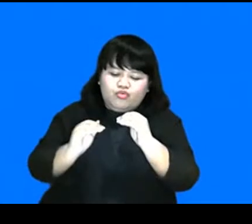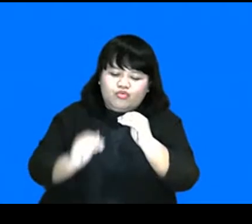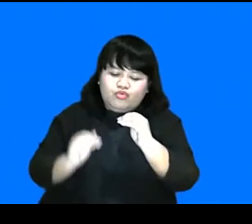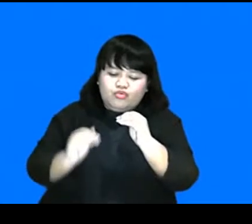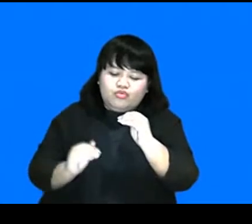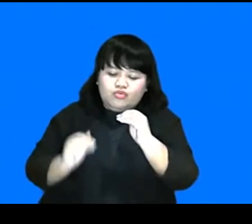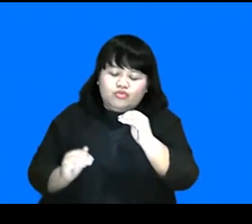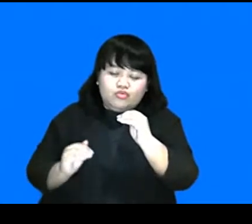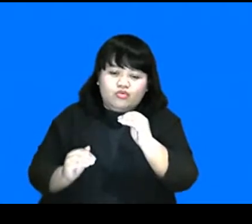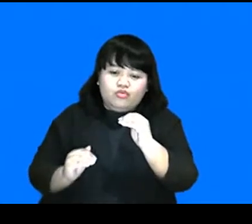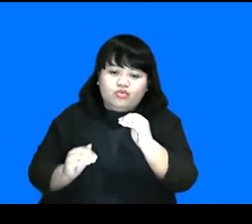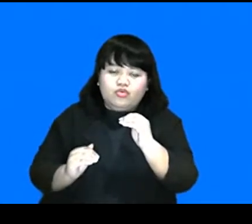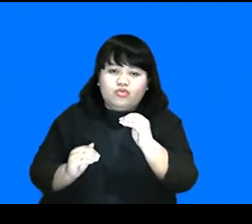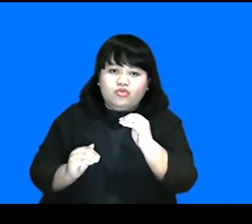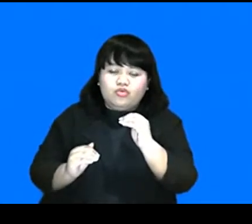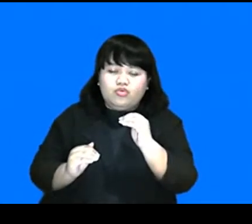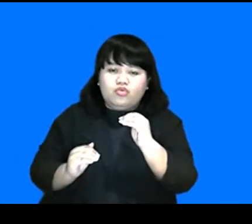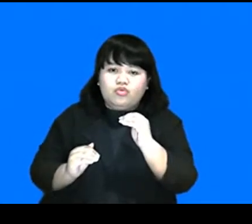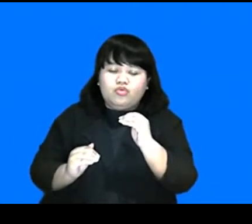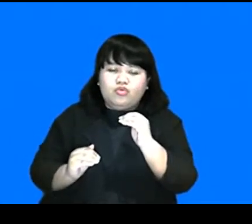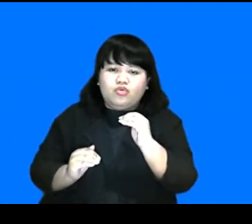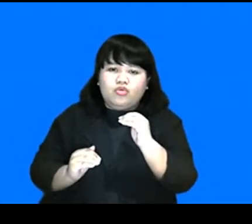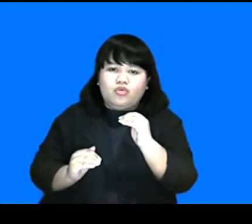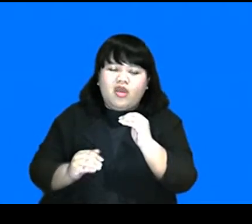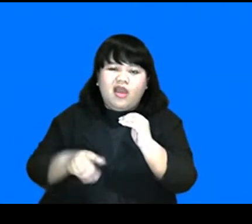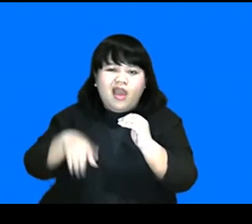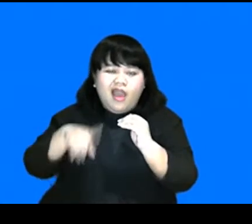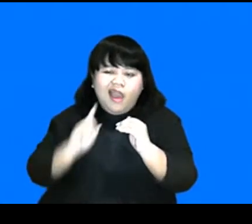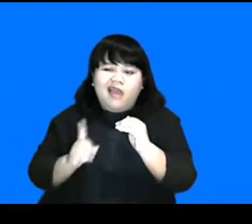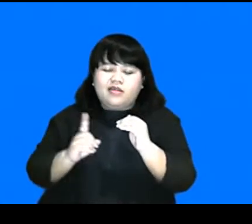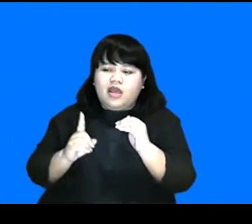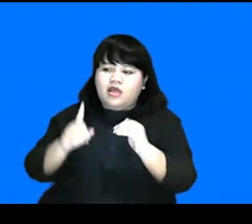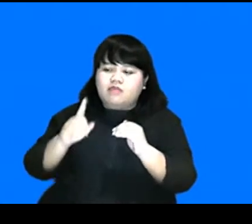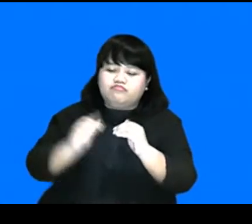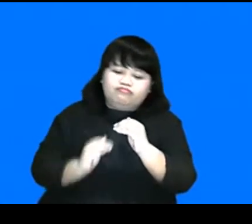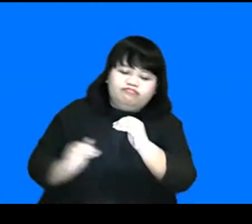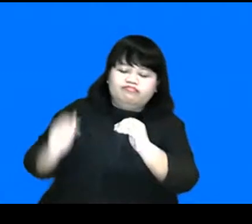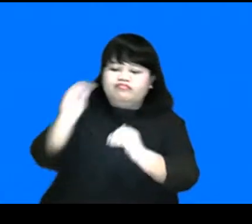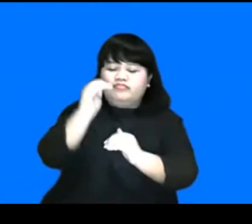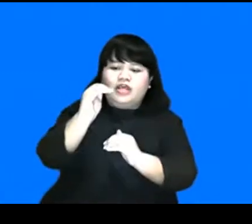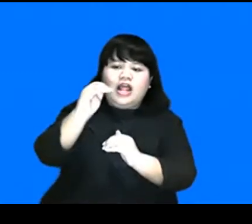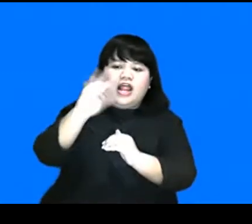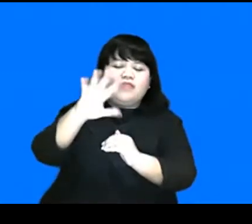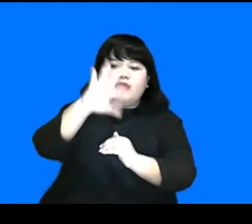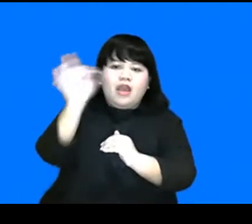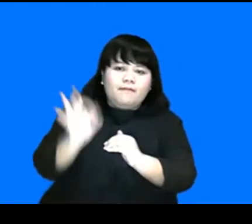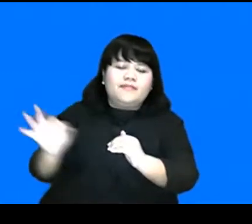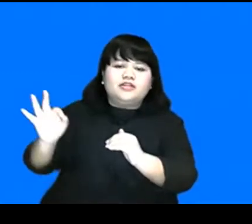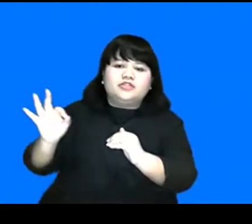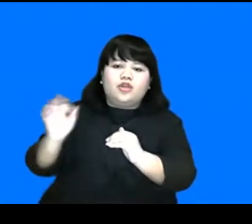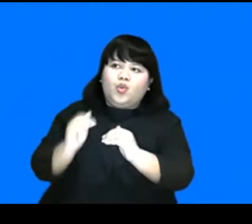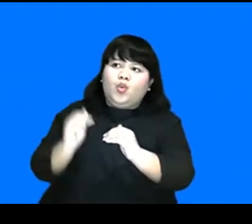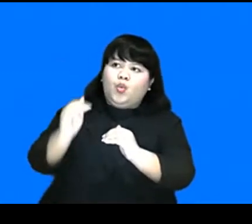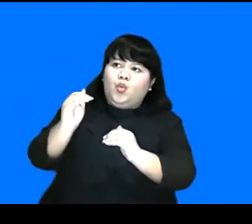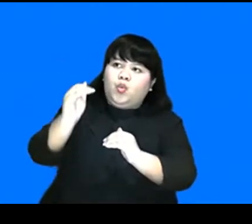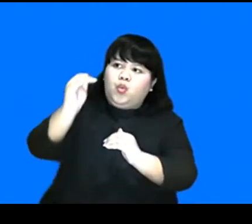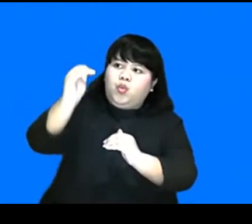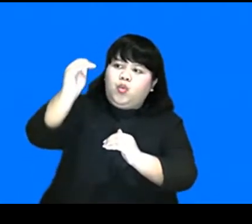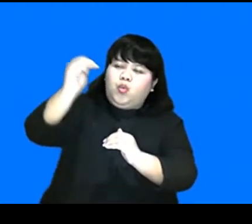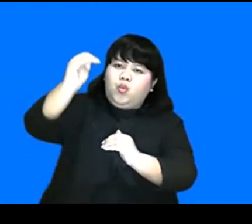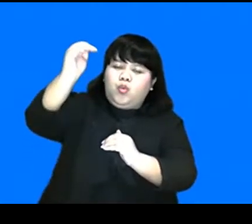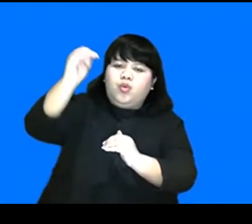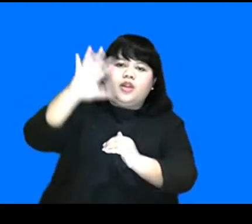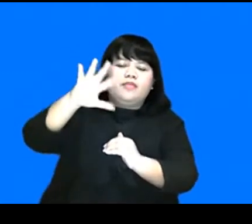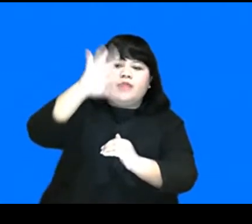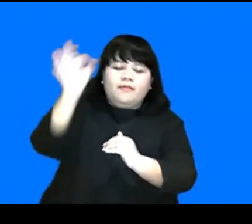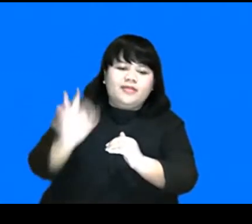upper 5% whose income has gone up, wealth has gone up, and therefore there is every reason to tax that.